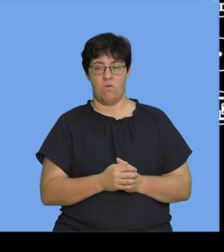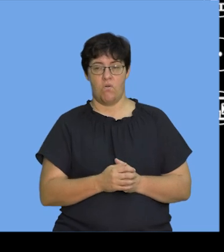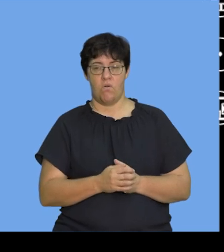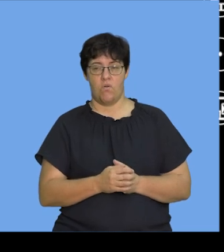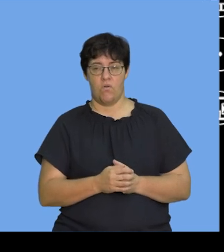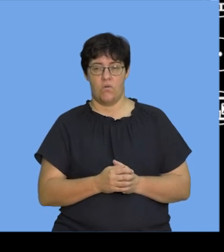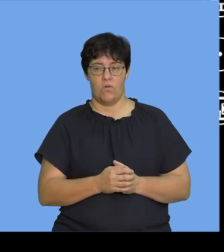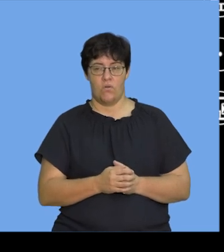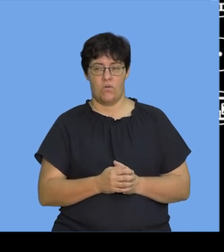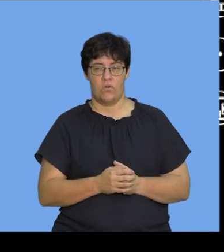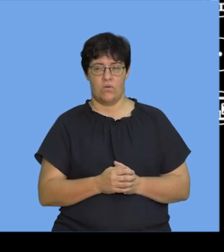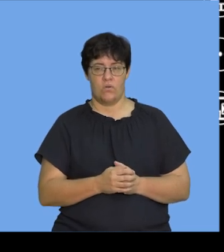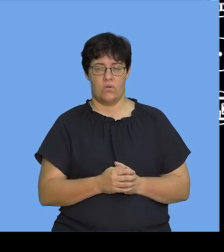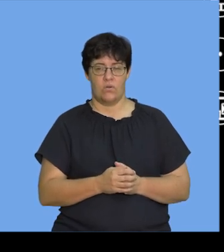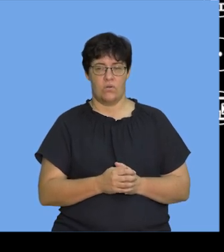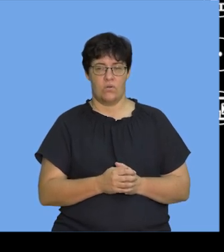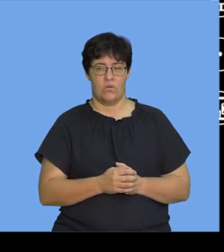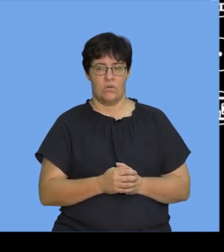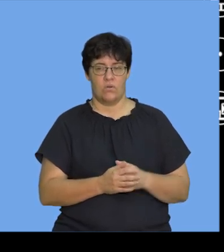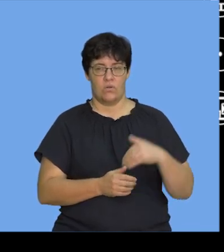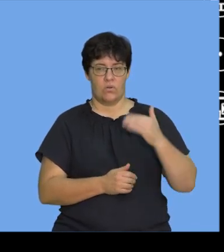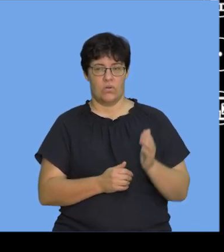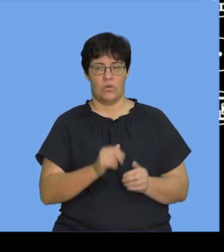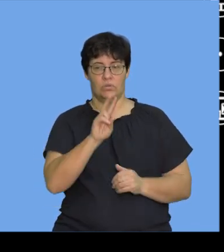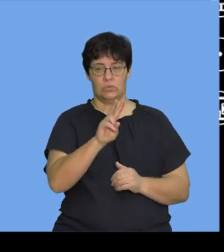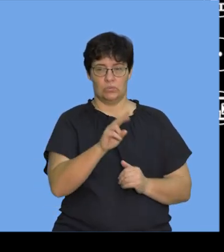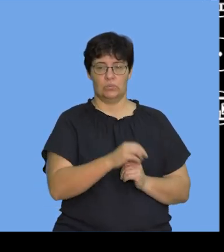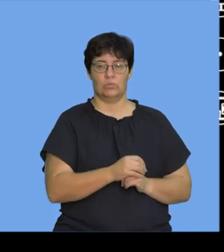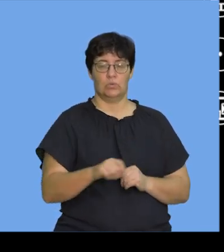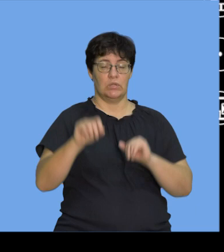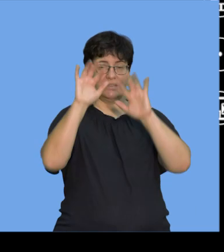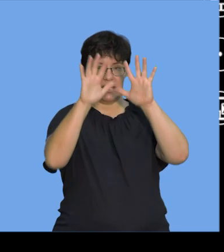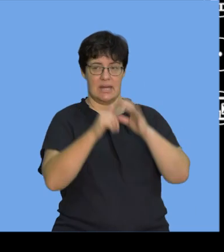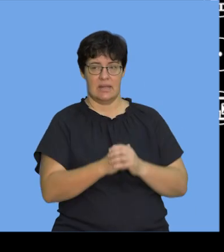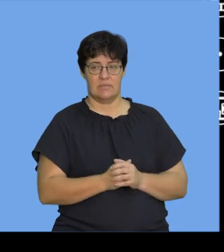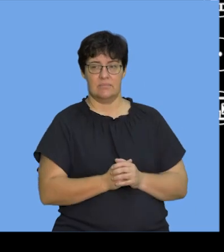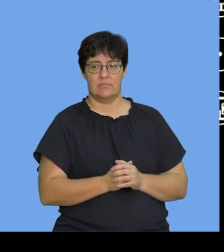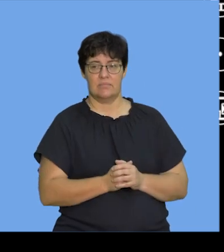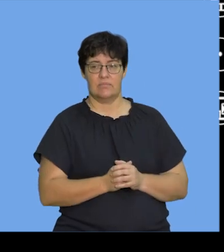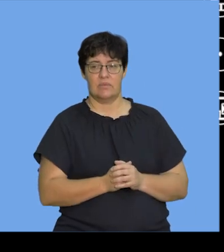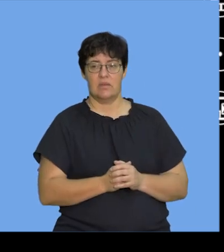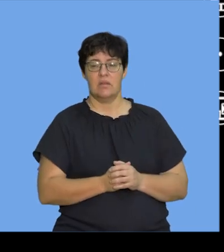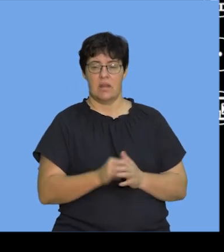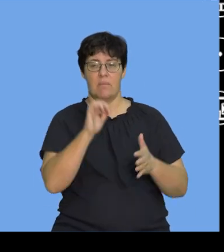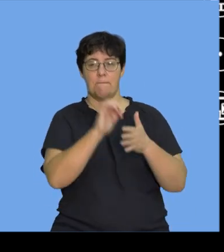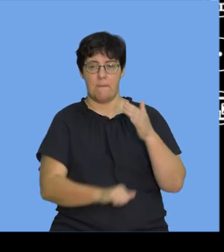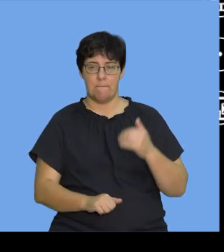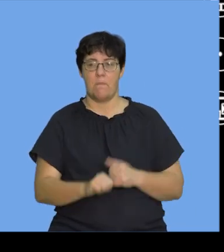the bracket, 2 to the exponent of 10, and then you subtract the